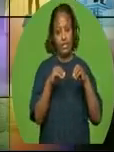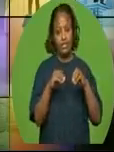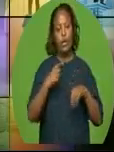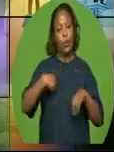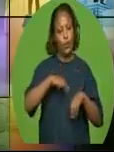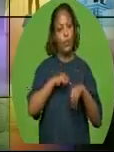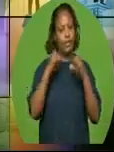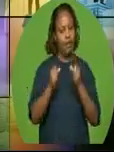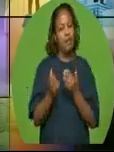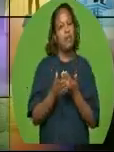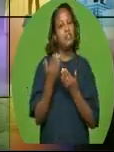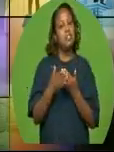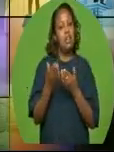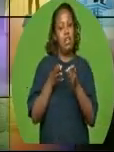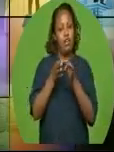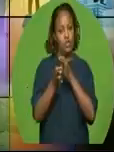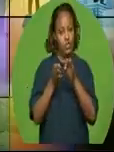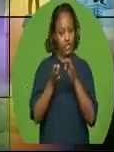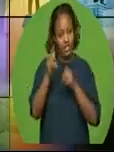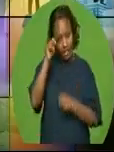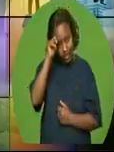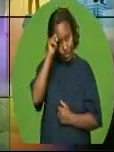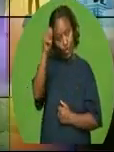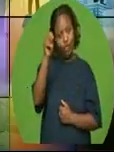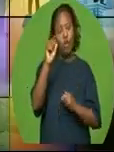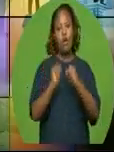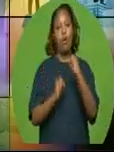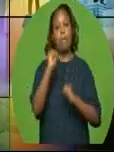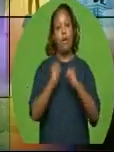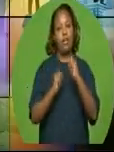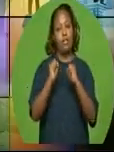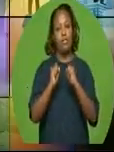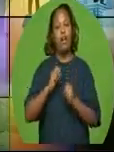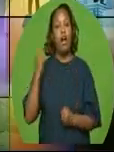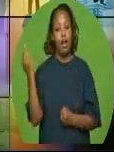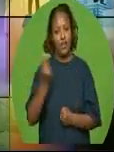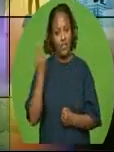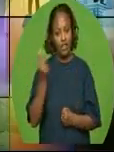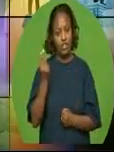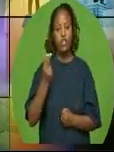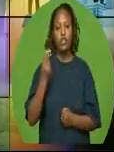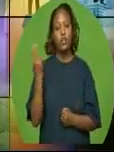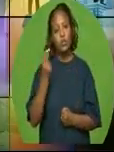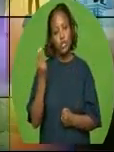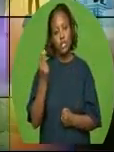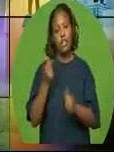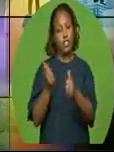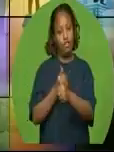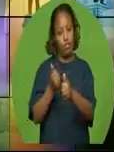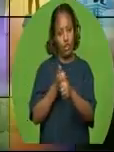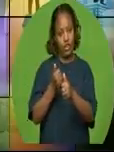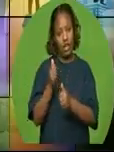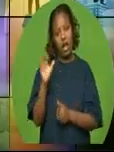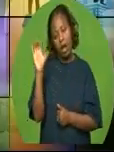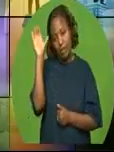Students, we can easily illustrate the theory of comparative advantage using the